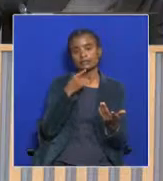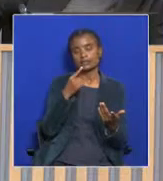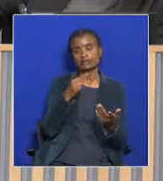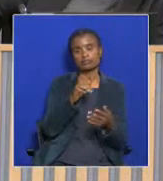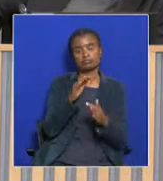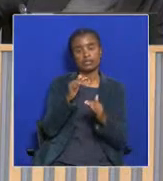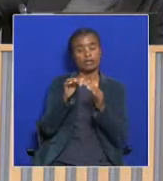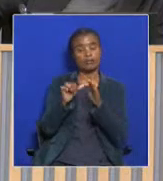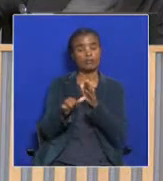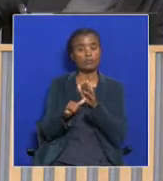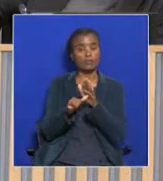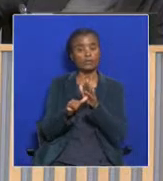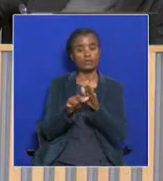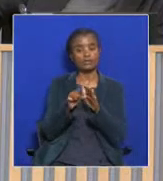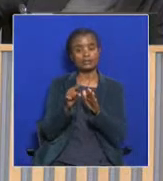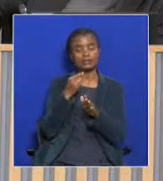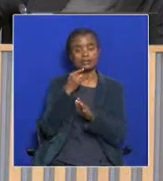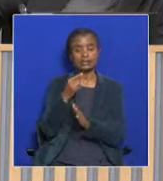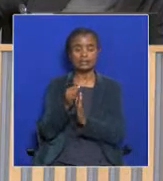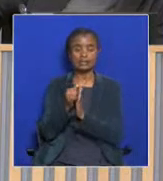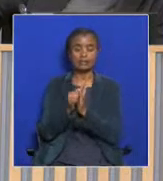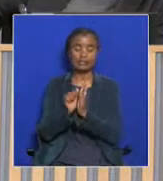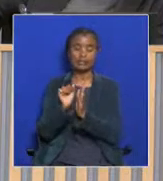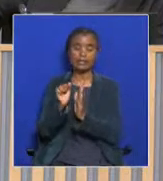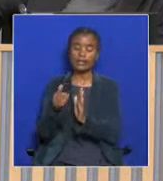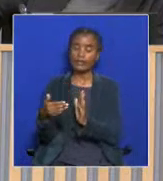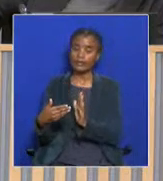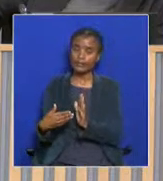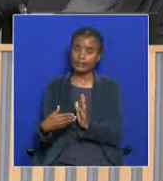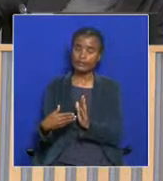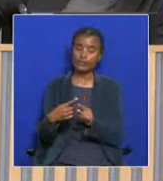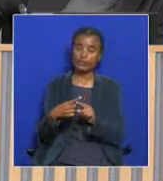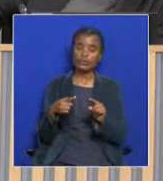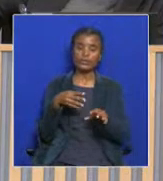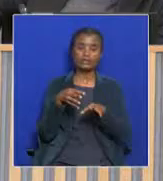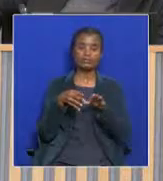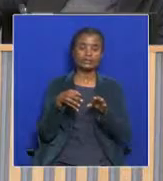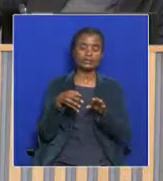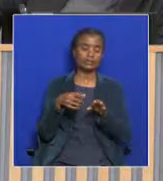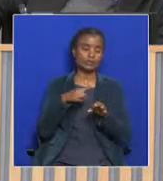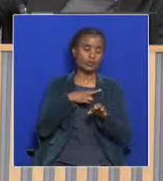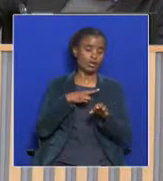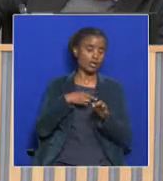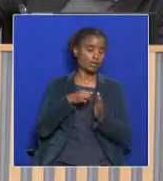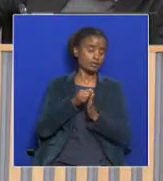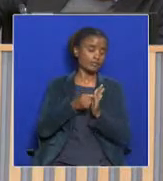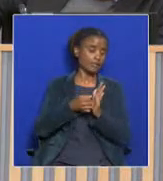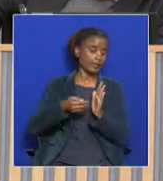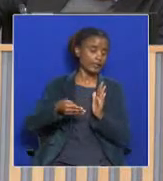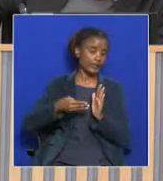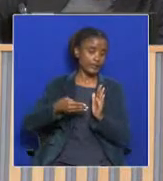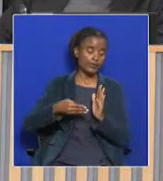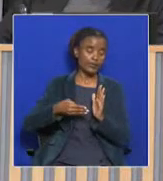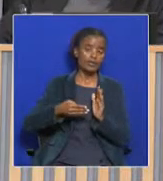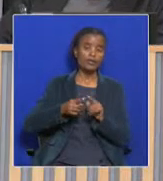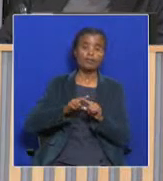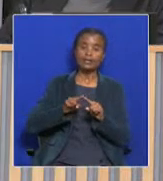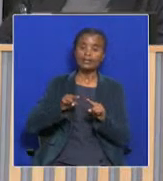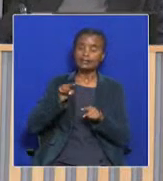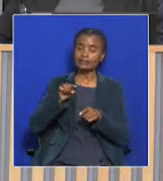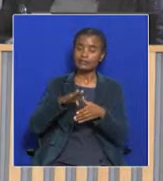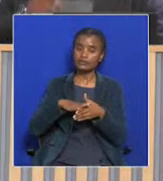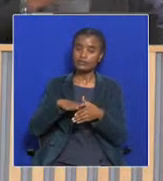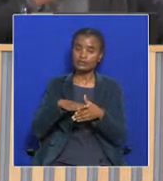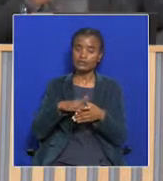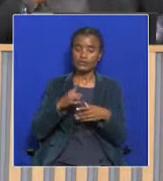her statement, and we have no explanation why it's not in her statement. And because of that, we have to test what you're